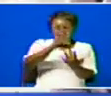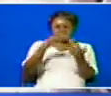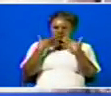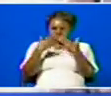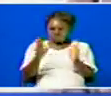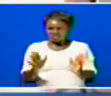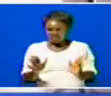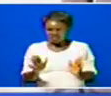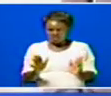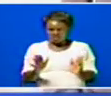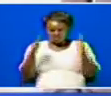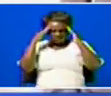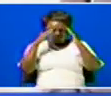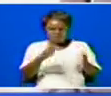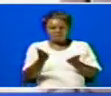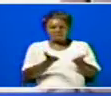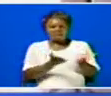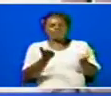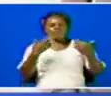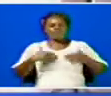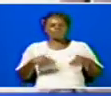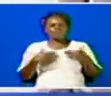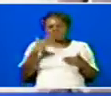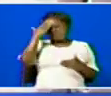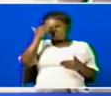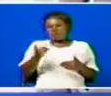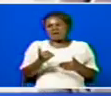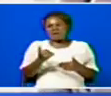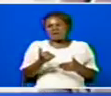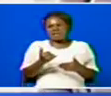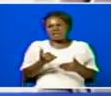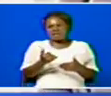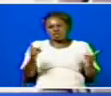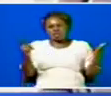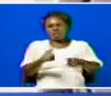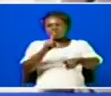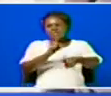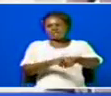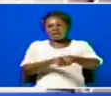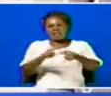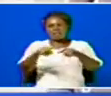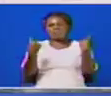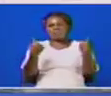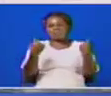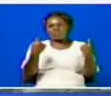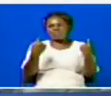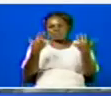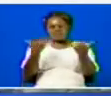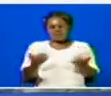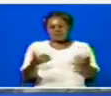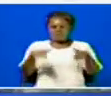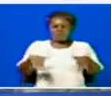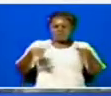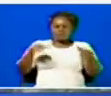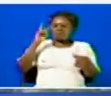na haja yao kubwa ni kutumikia wananchi, kwa nini hata hawajaenda muda mrefu wanaanza kugongana? For now it is wait and